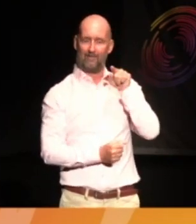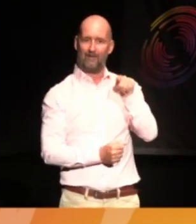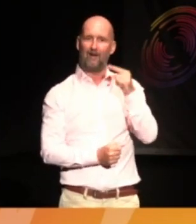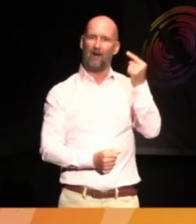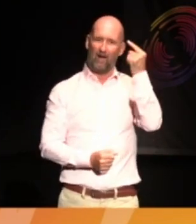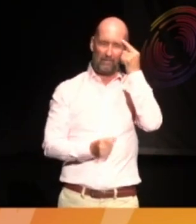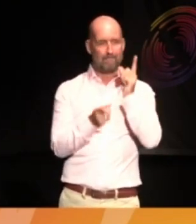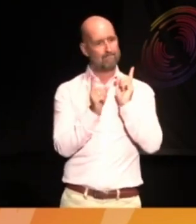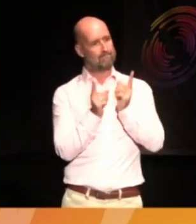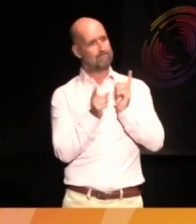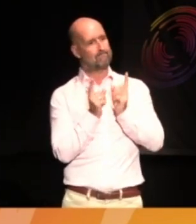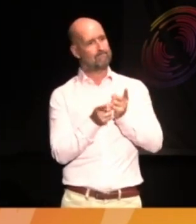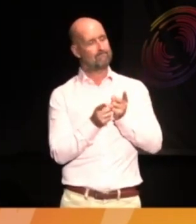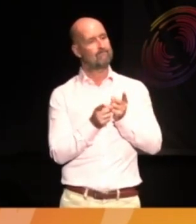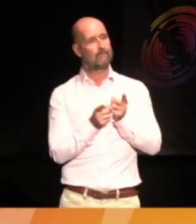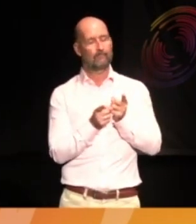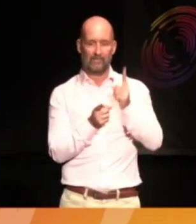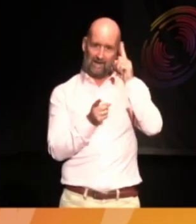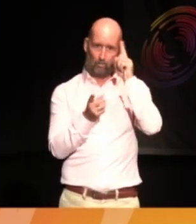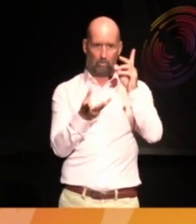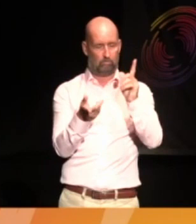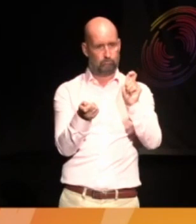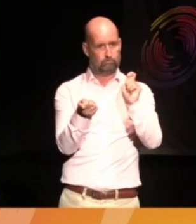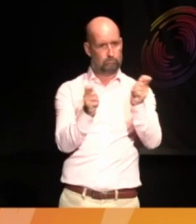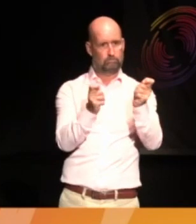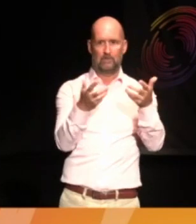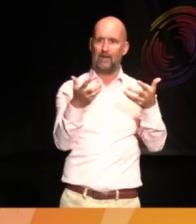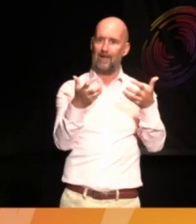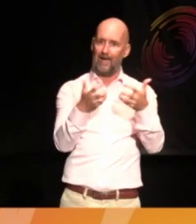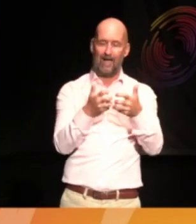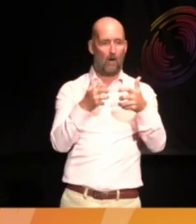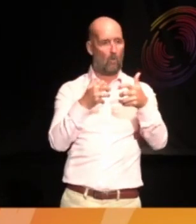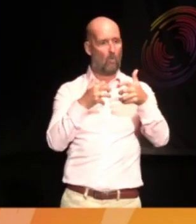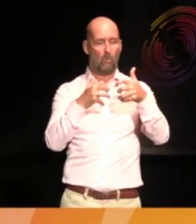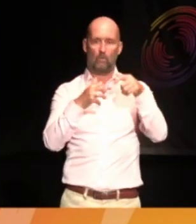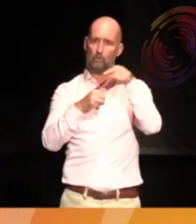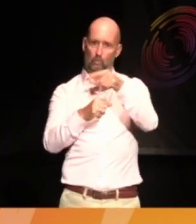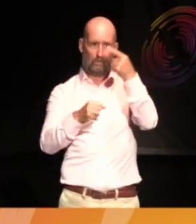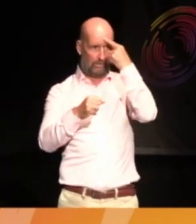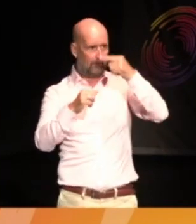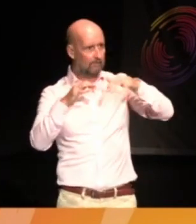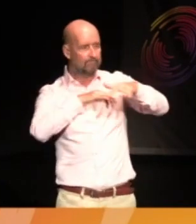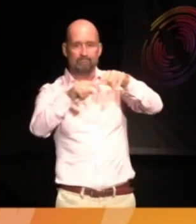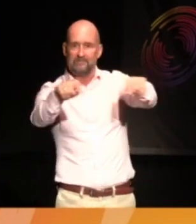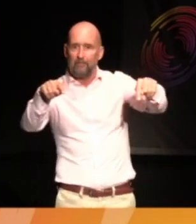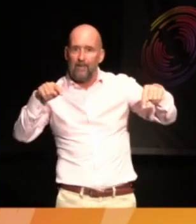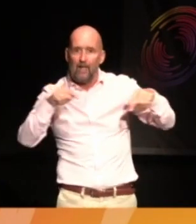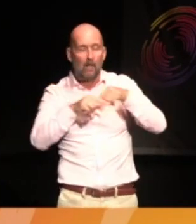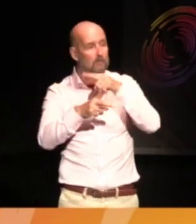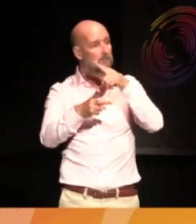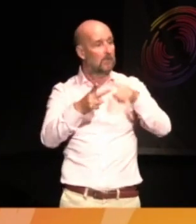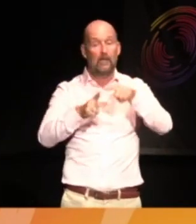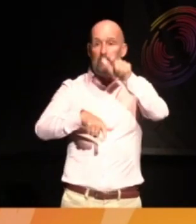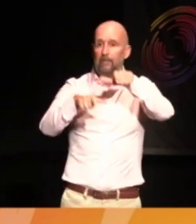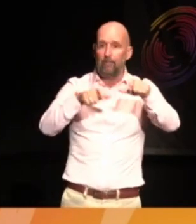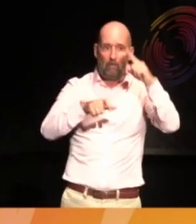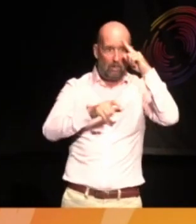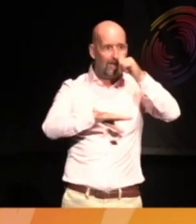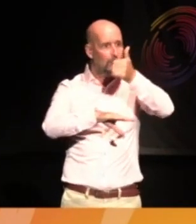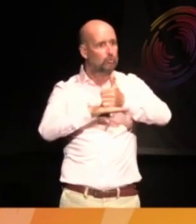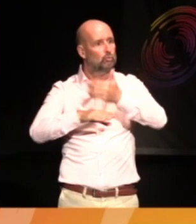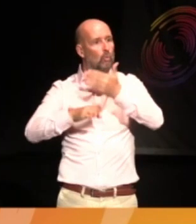to redesign the way that spaces are thought about, the way that people are thought about, and the way that institutions